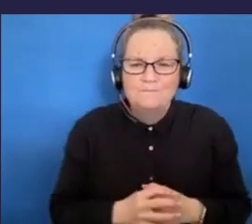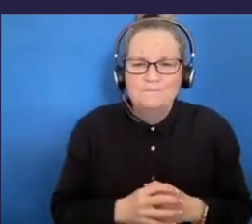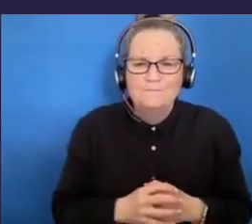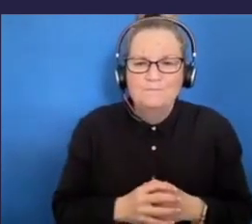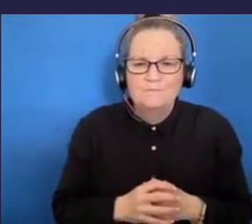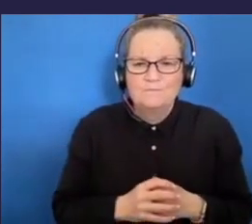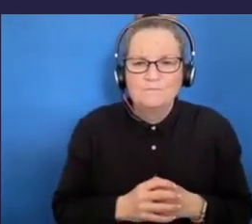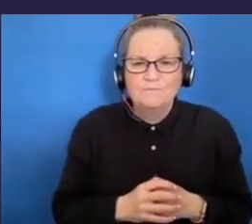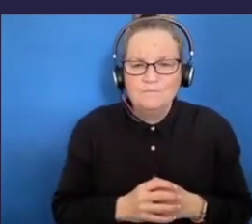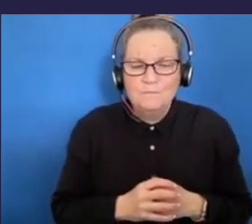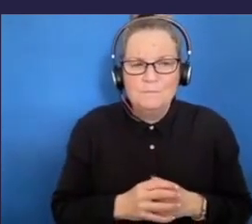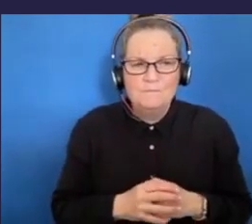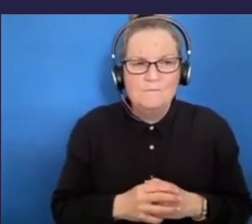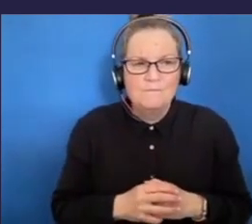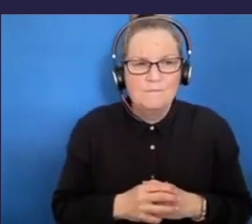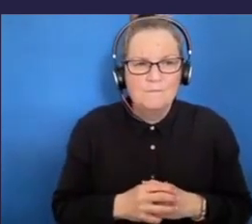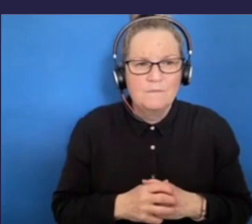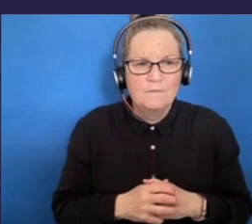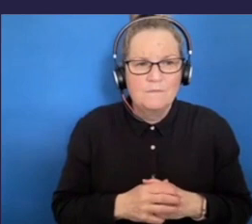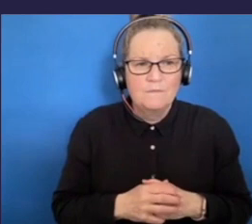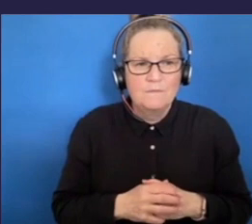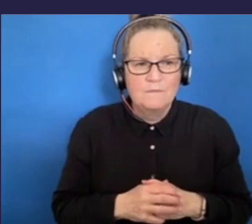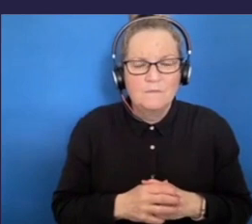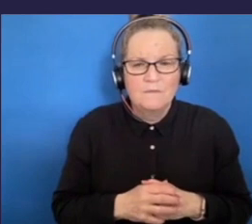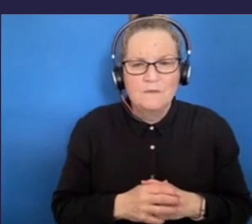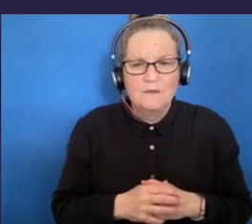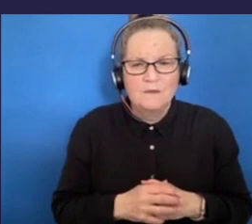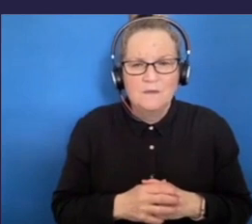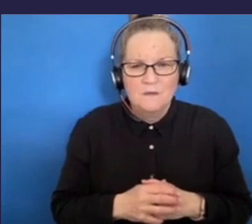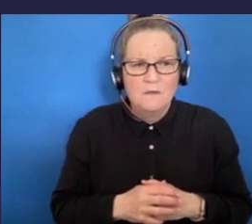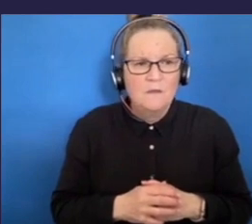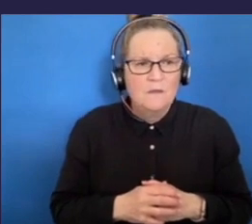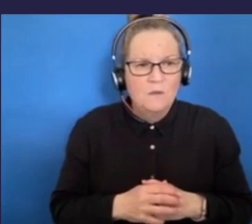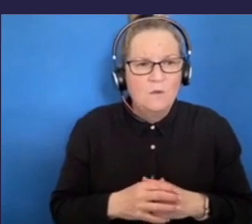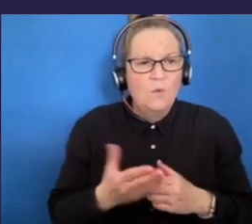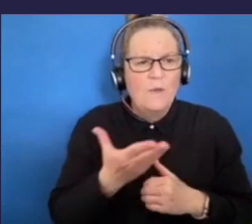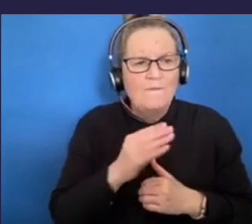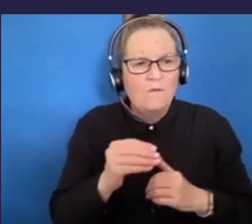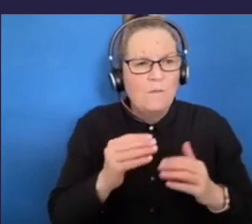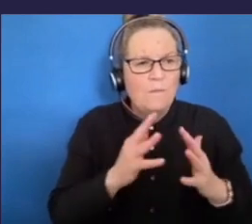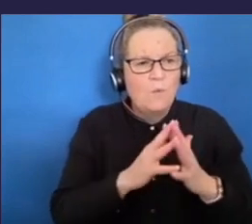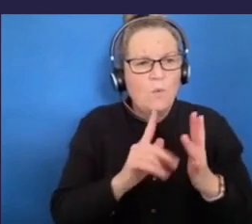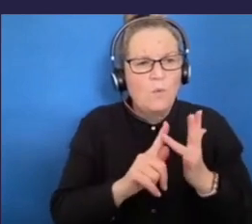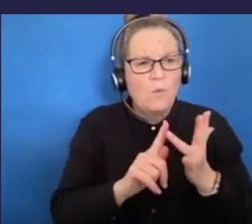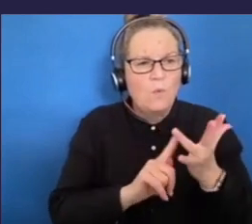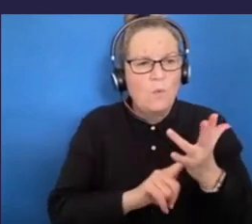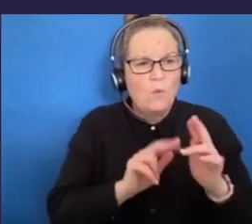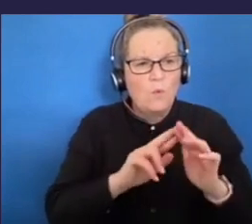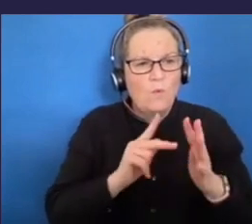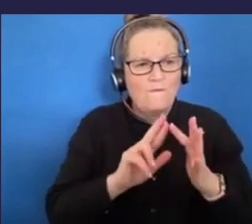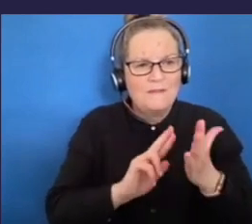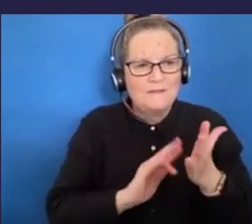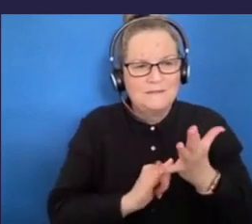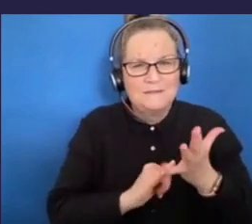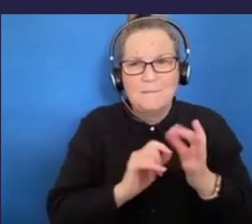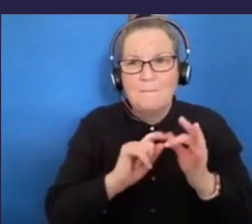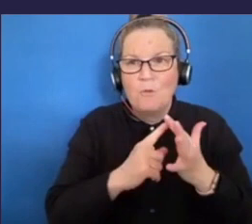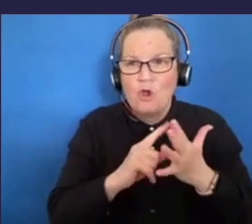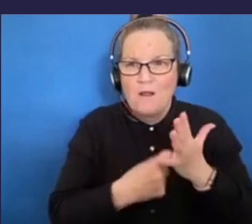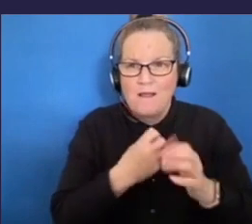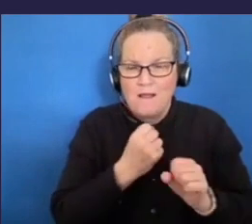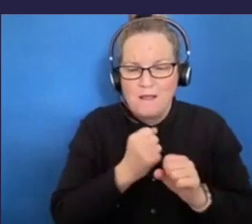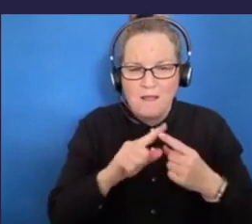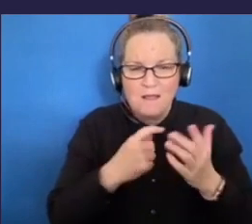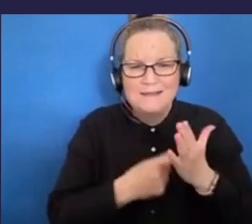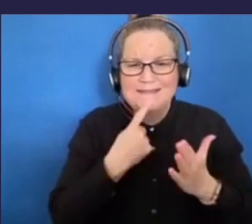of opportunities comes from what Wolfensberger called personal social integration and valued